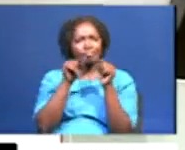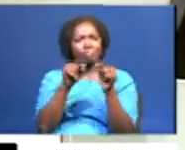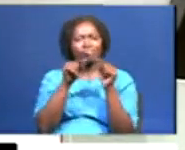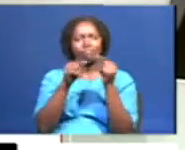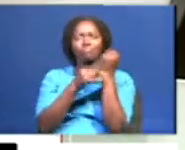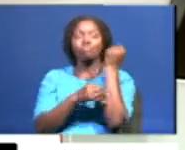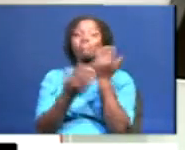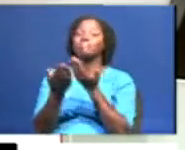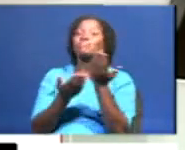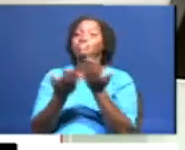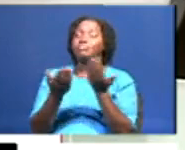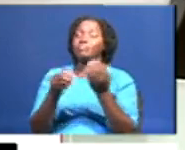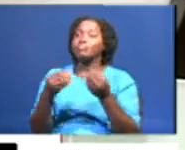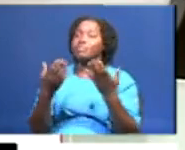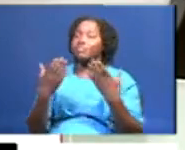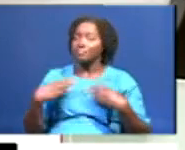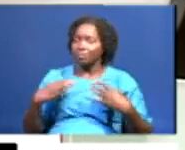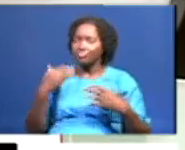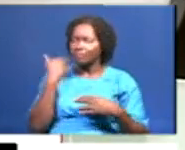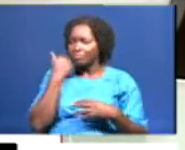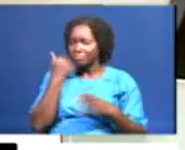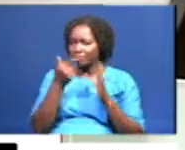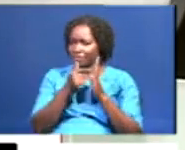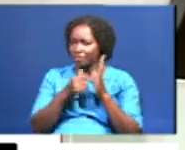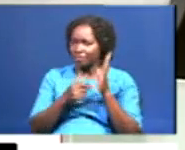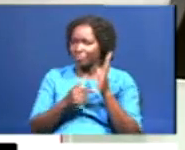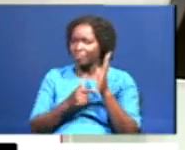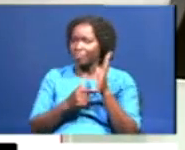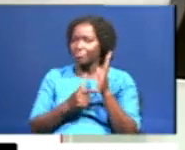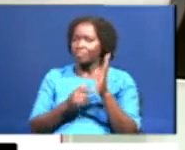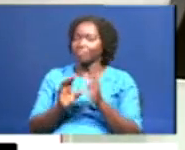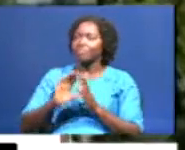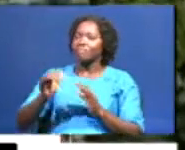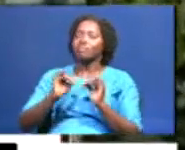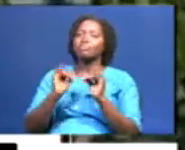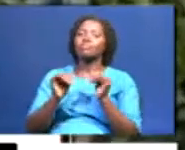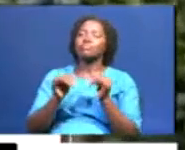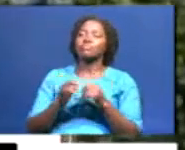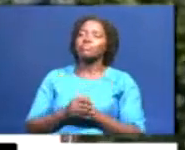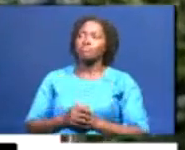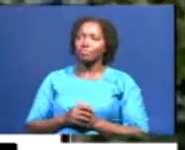services being rendered to patients. Details of this and other stories in our county news roundup.